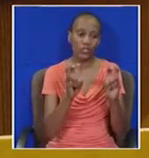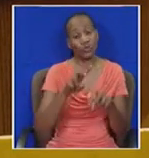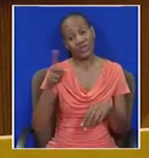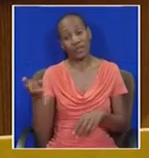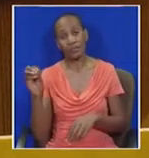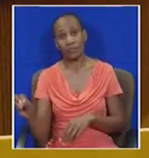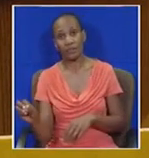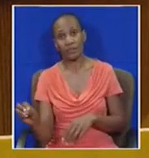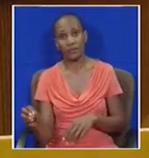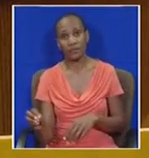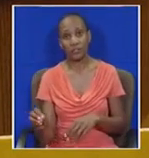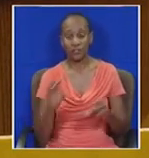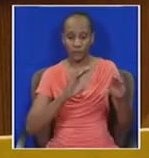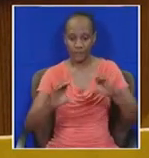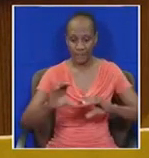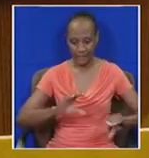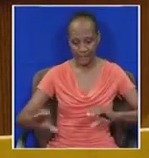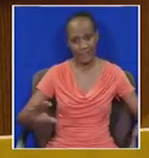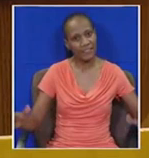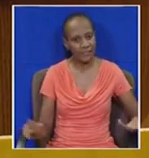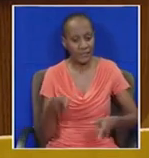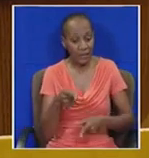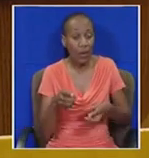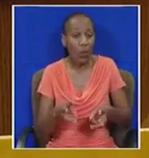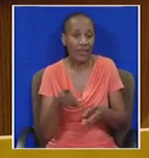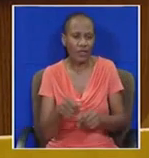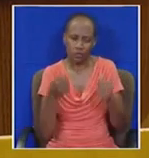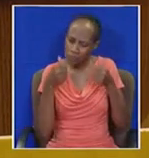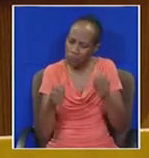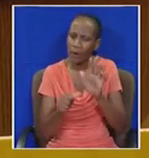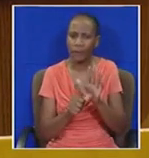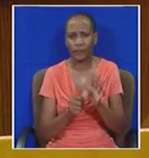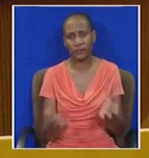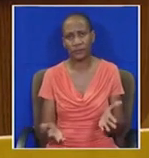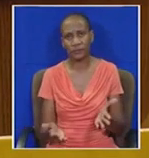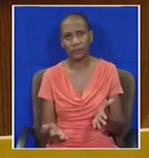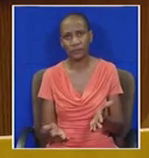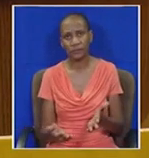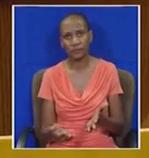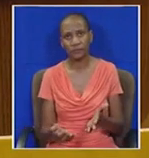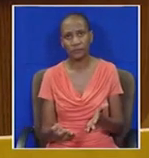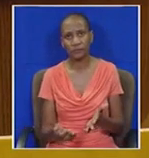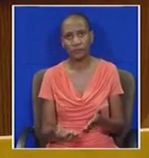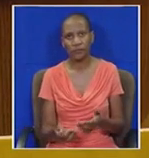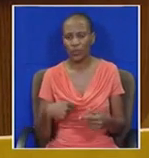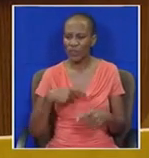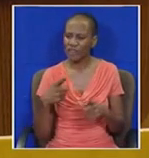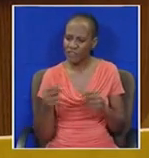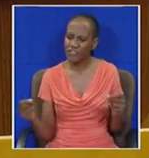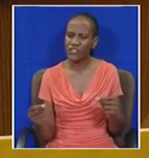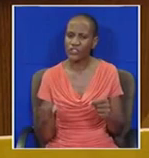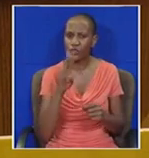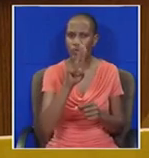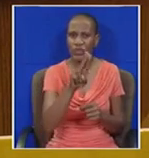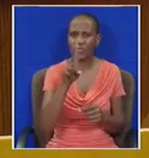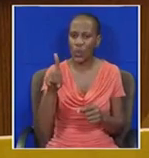I mentioned designations and how sharp this is. We have already designated